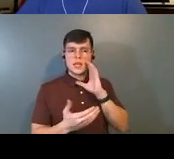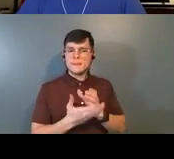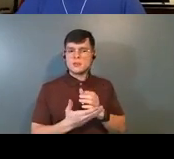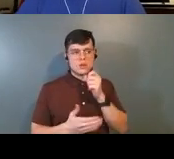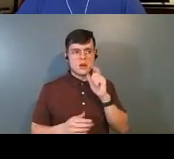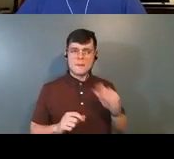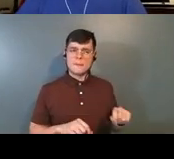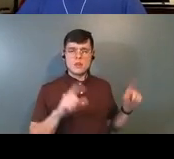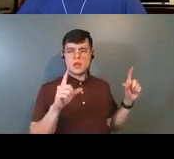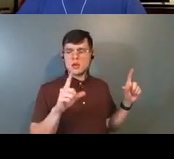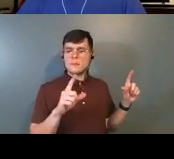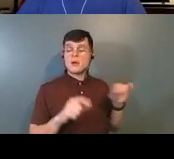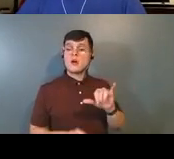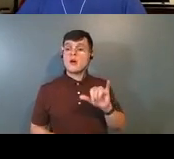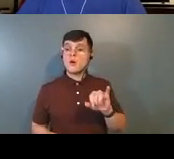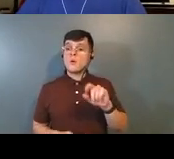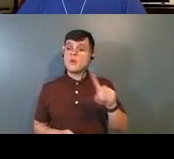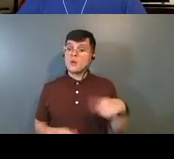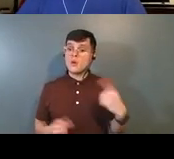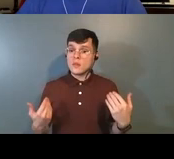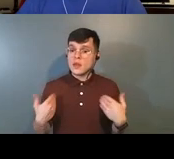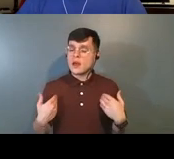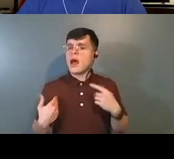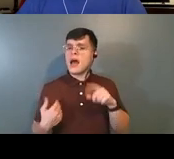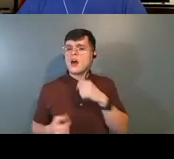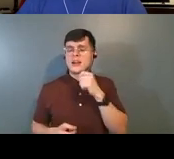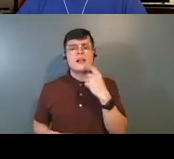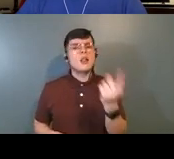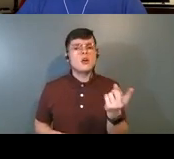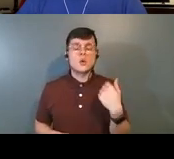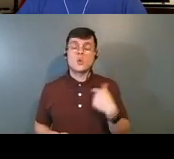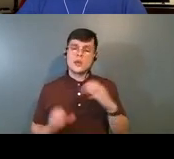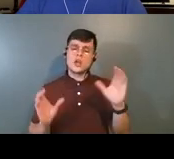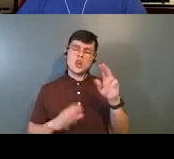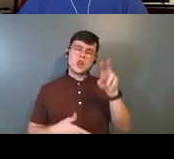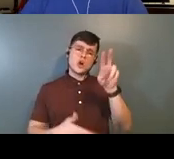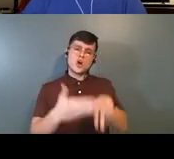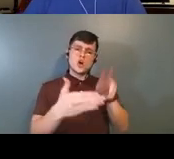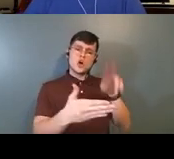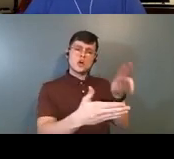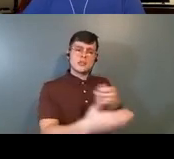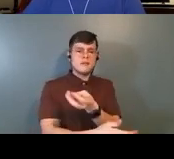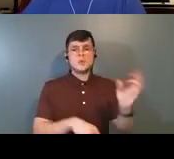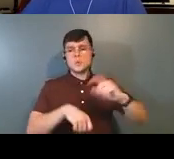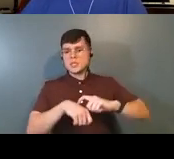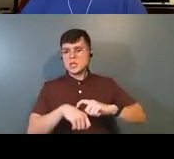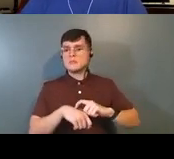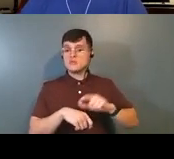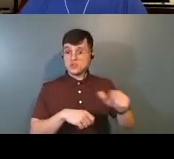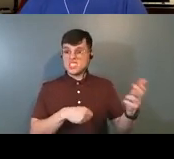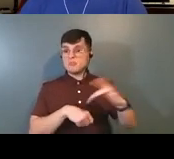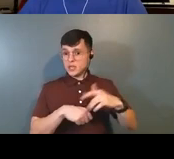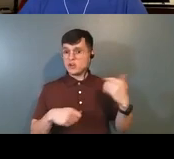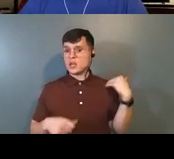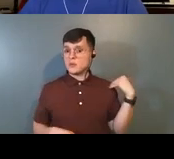in JAWS. So what we have is like, and I didn't tell her. I've been trying. We've looked at the page a few times. So she's actually been here a couple of times, right?